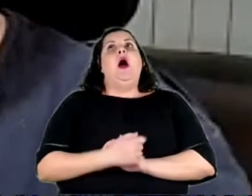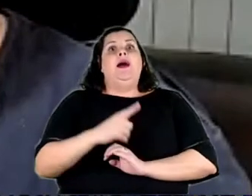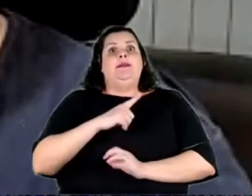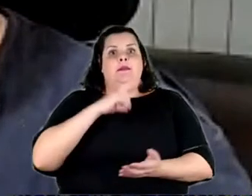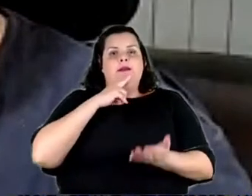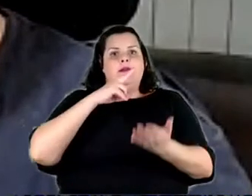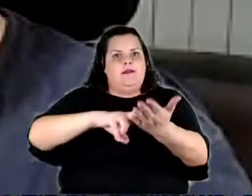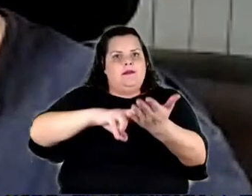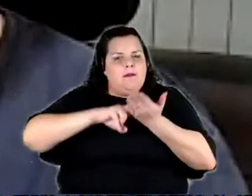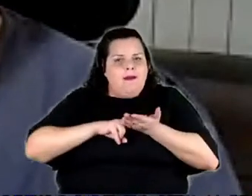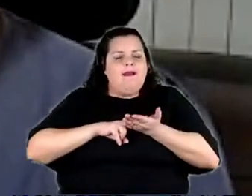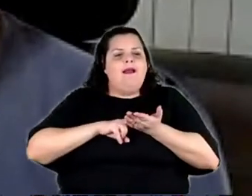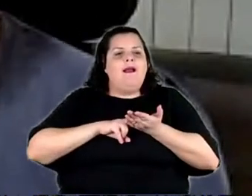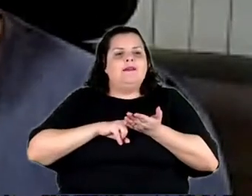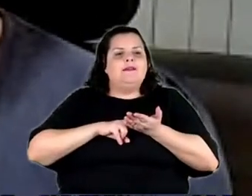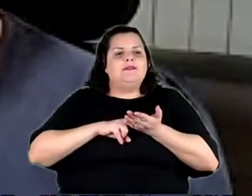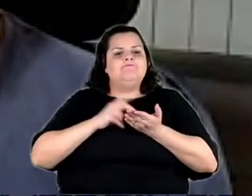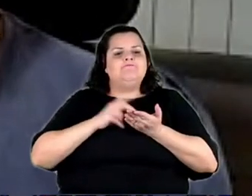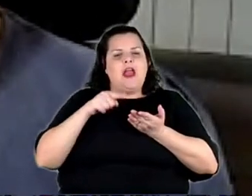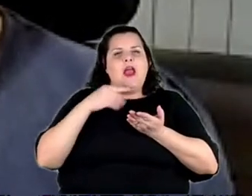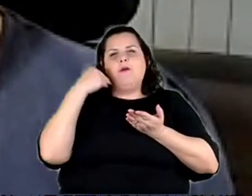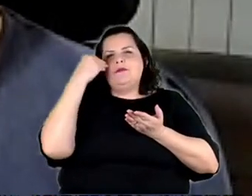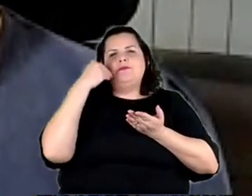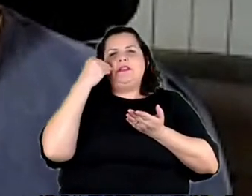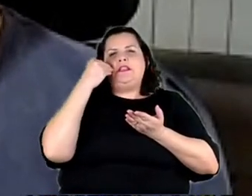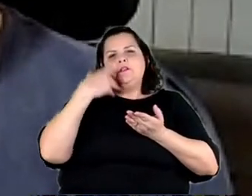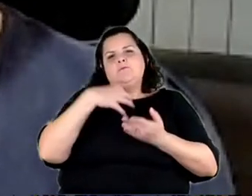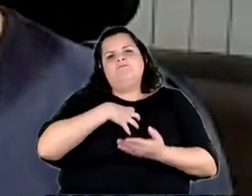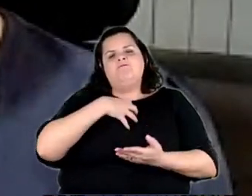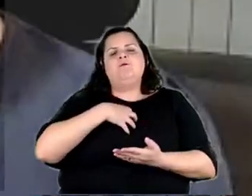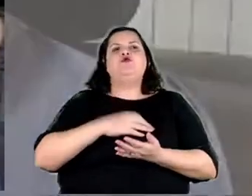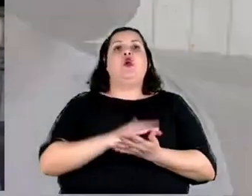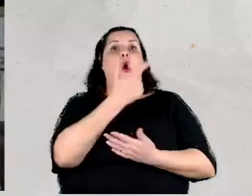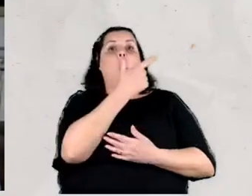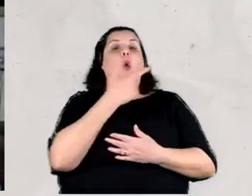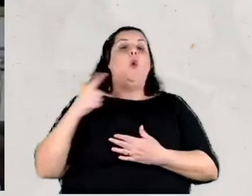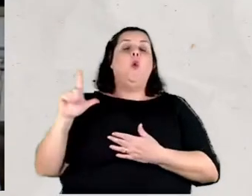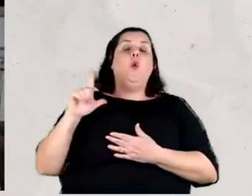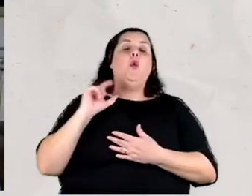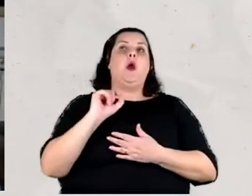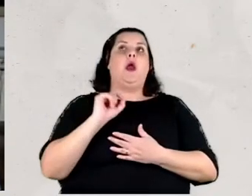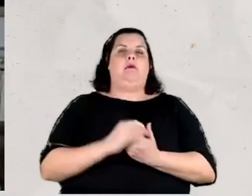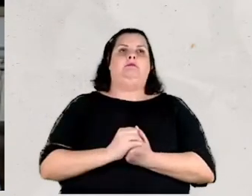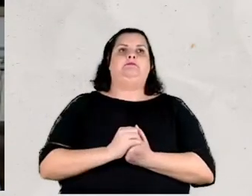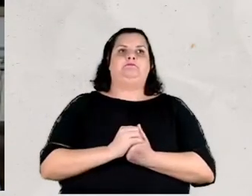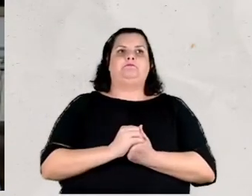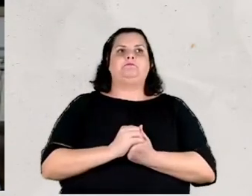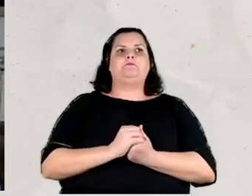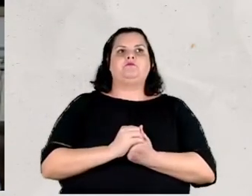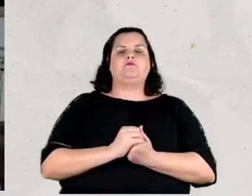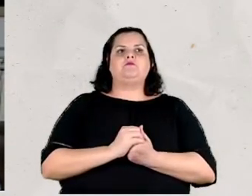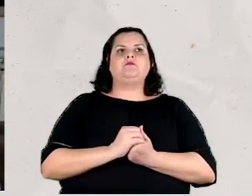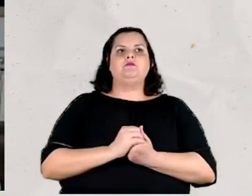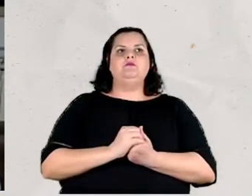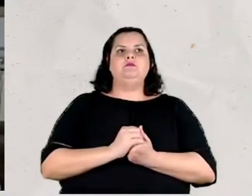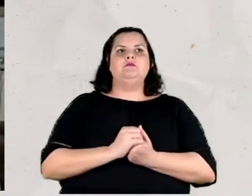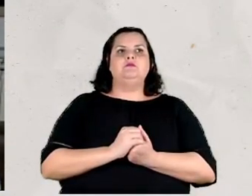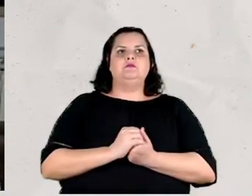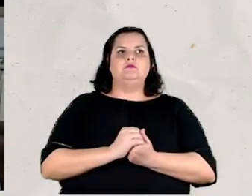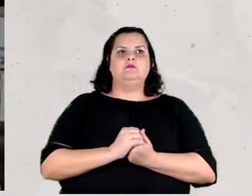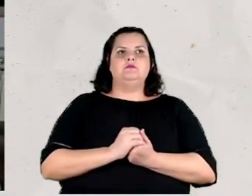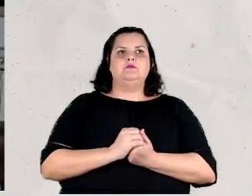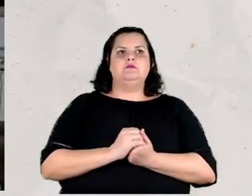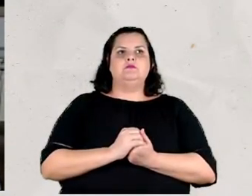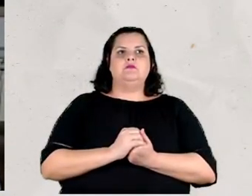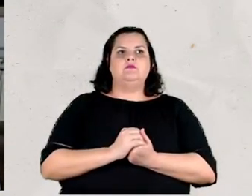Point is it's deepened my commitment to trying to be ready for a